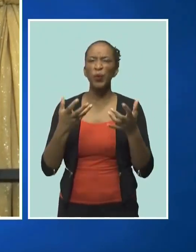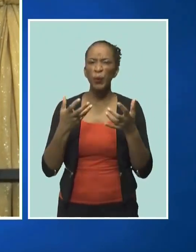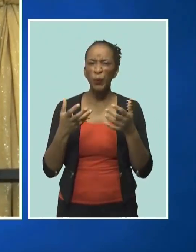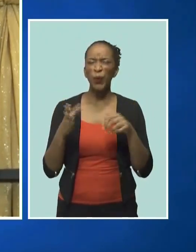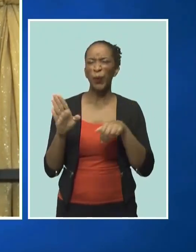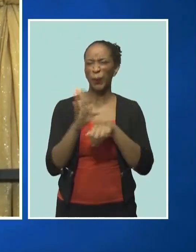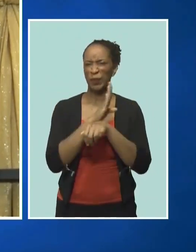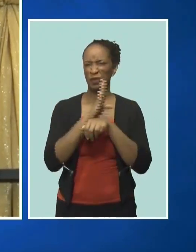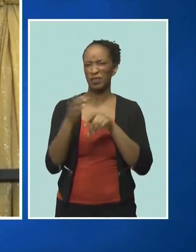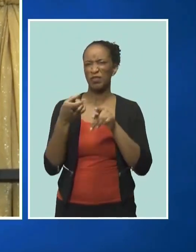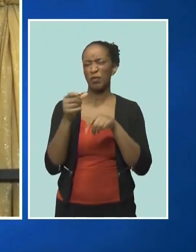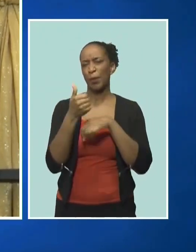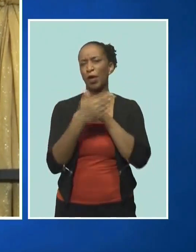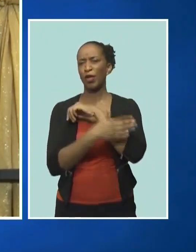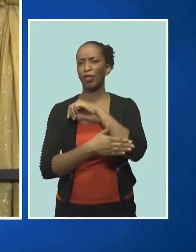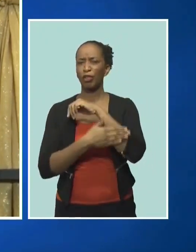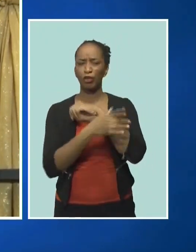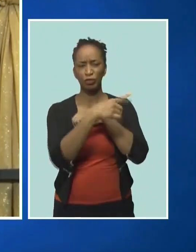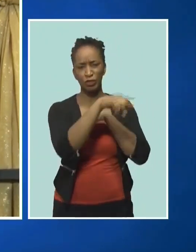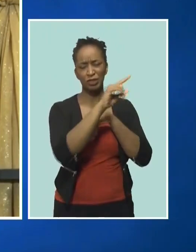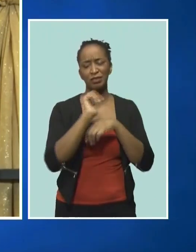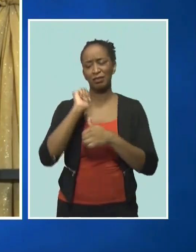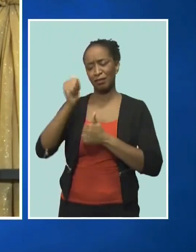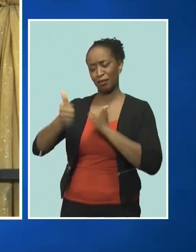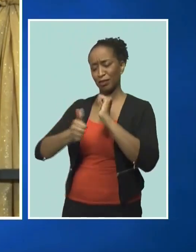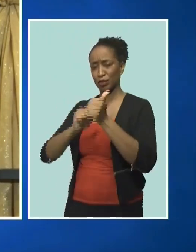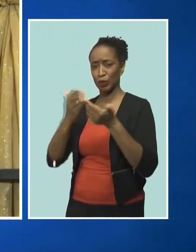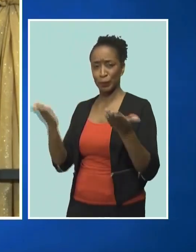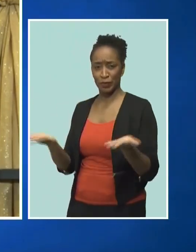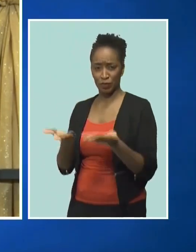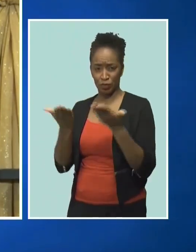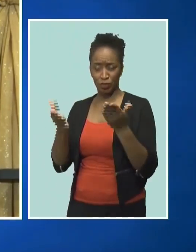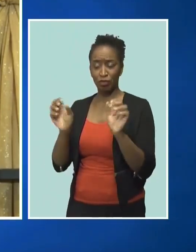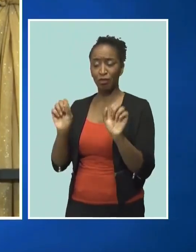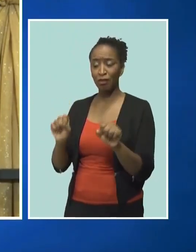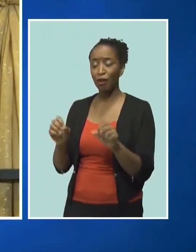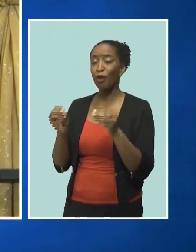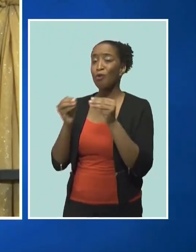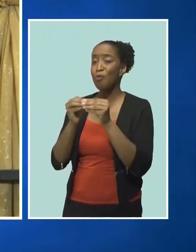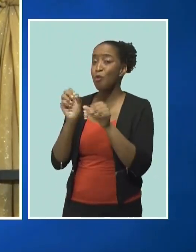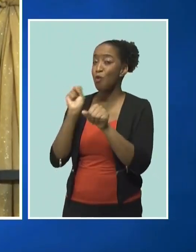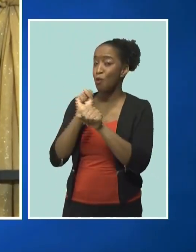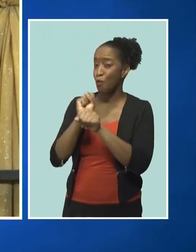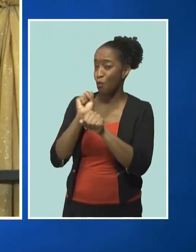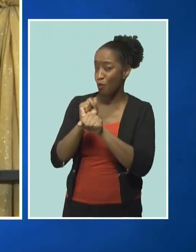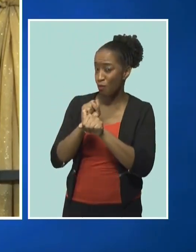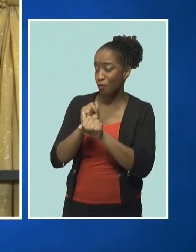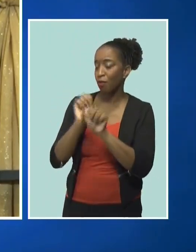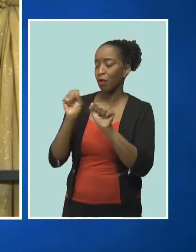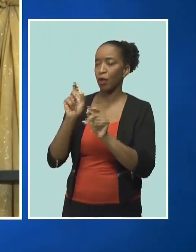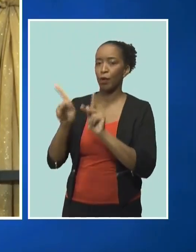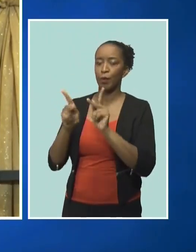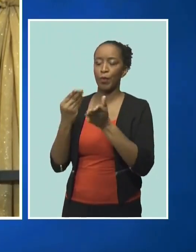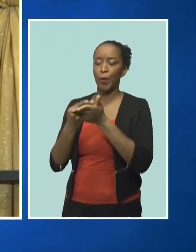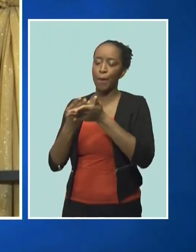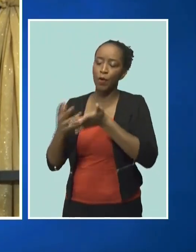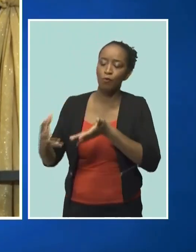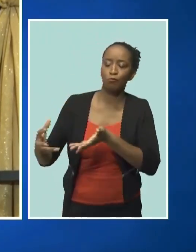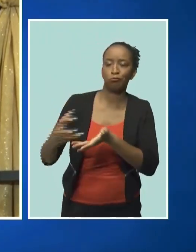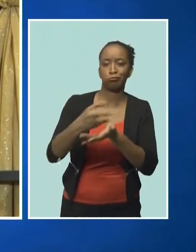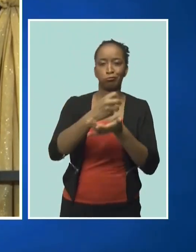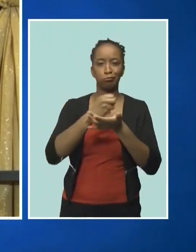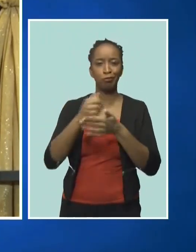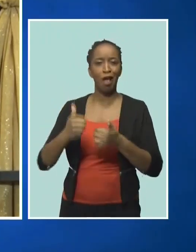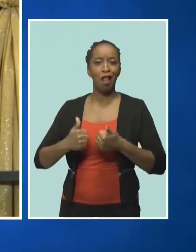pay well, that provide Barbadians with the opportunity to live a good life, it is important that